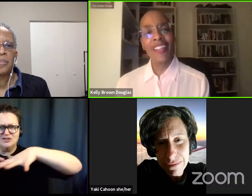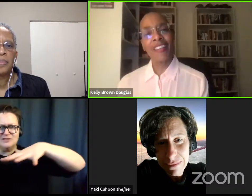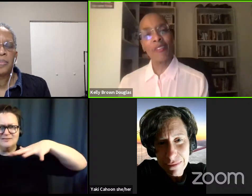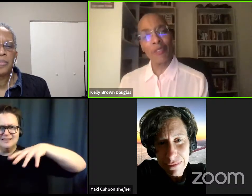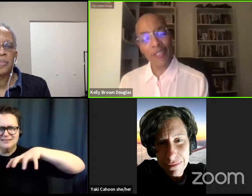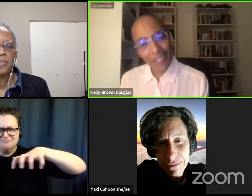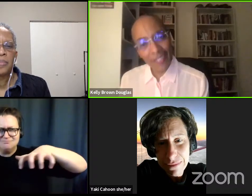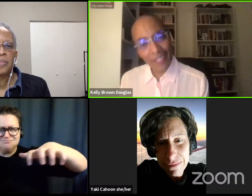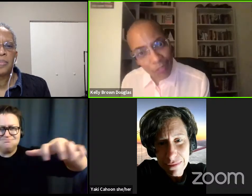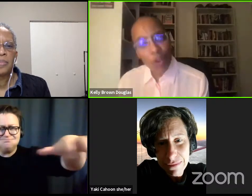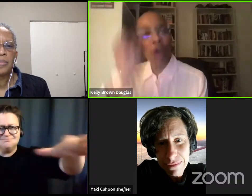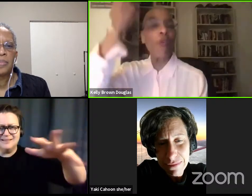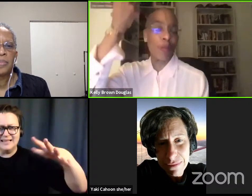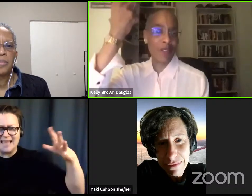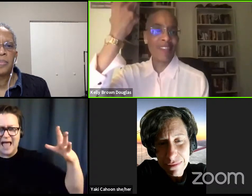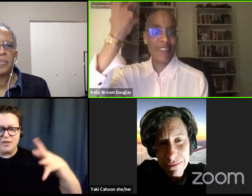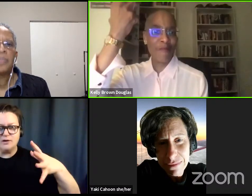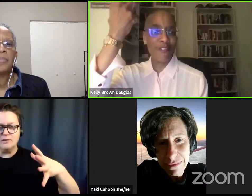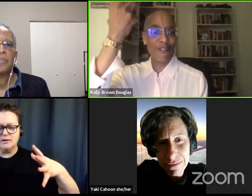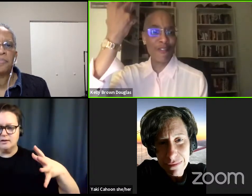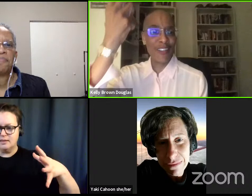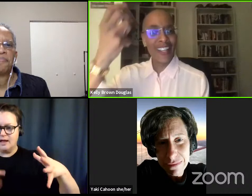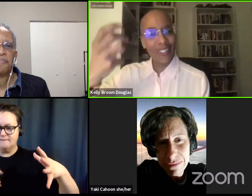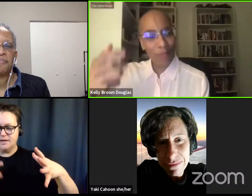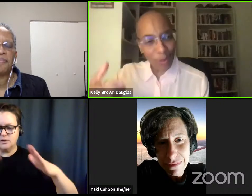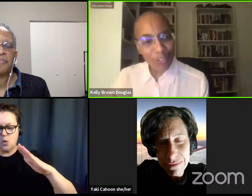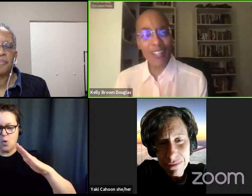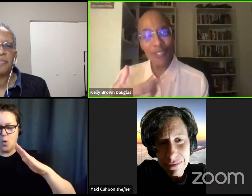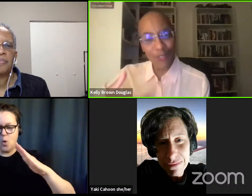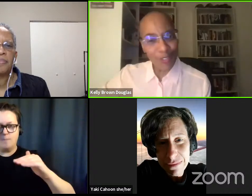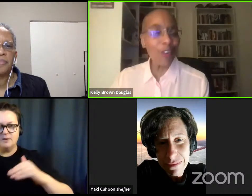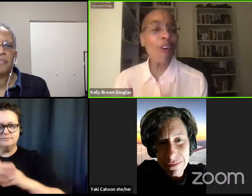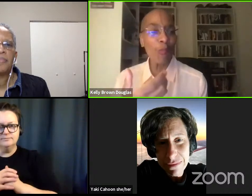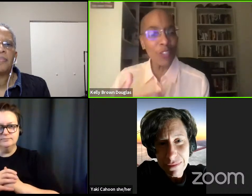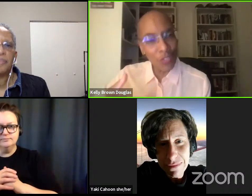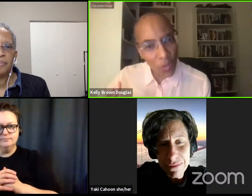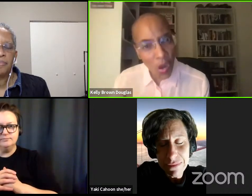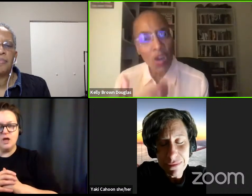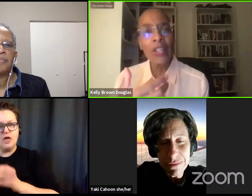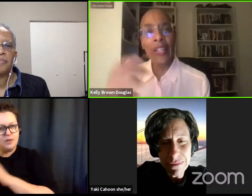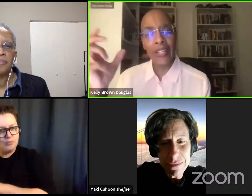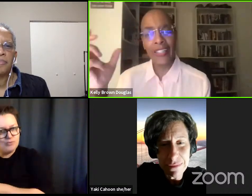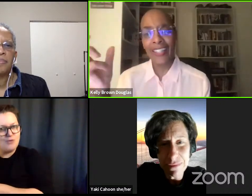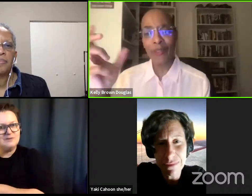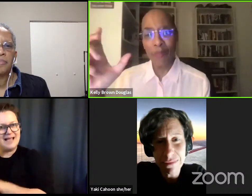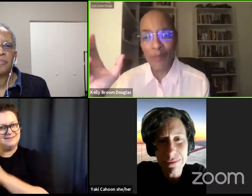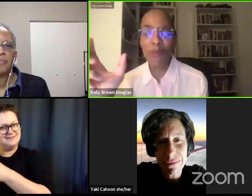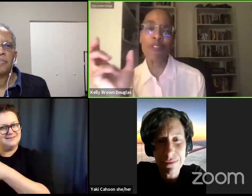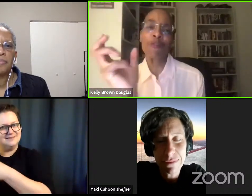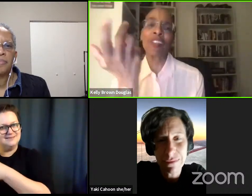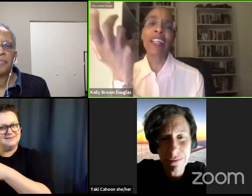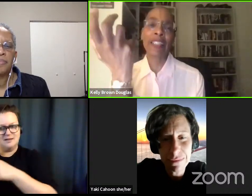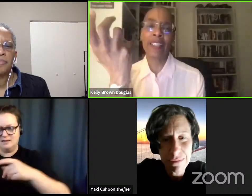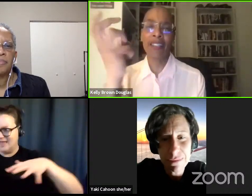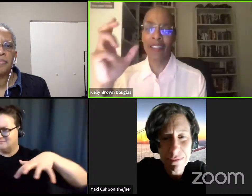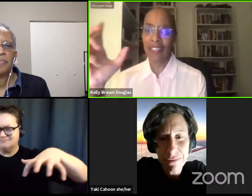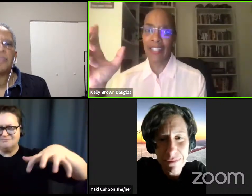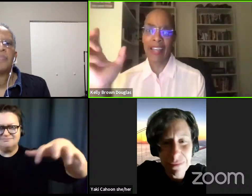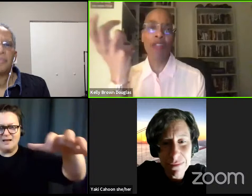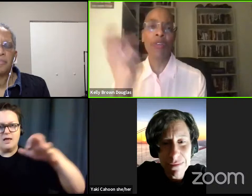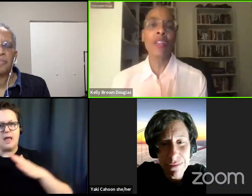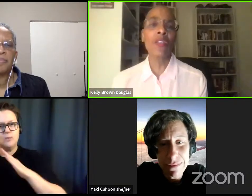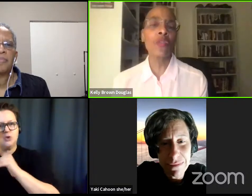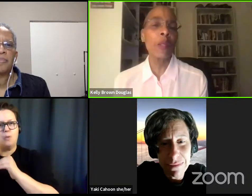that hope emerged. The protest was the hope, as long and the people reflected,